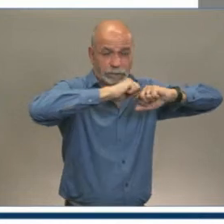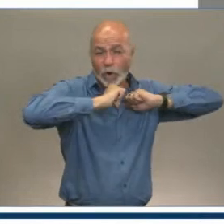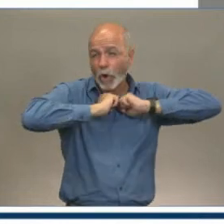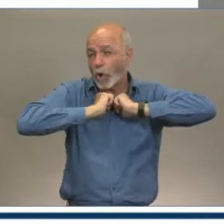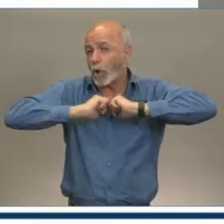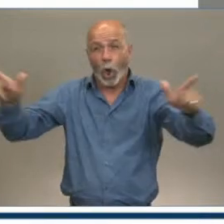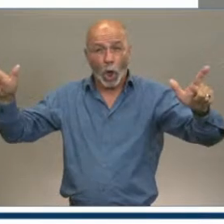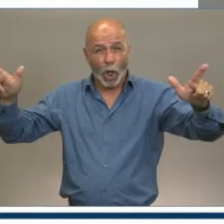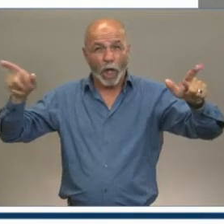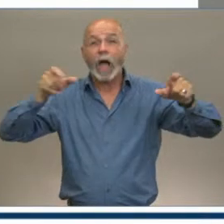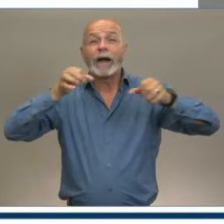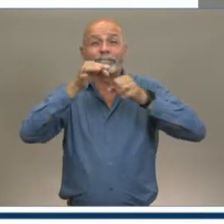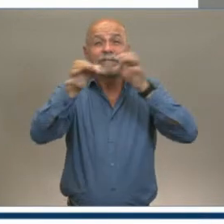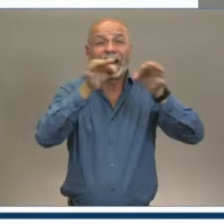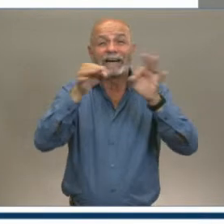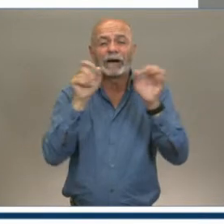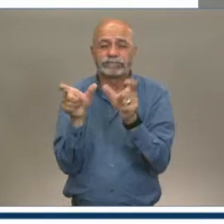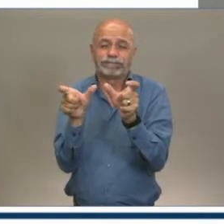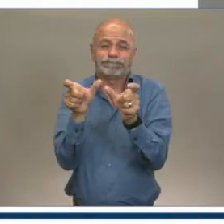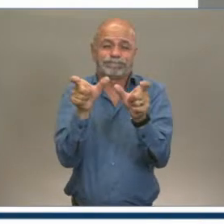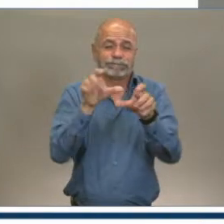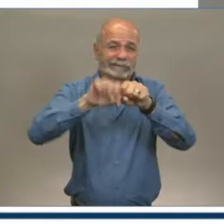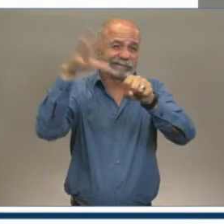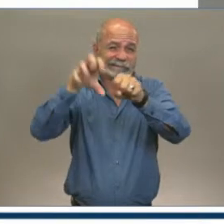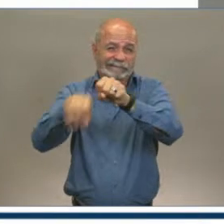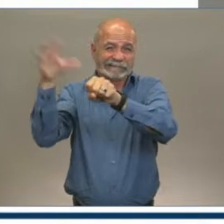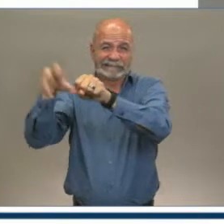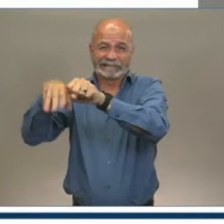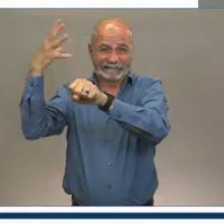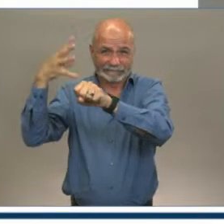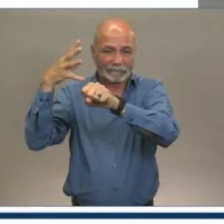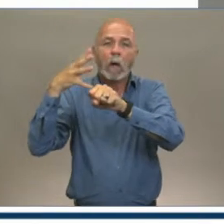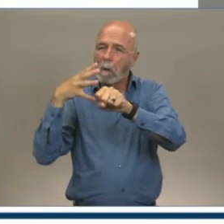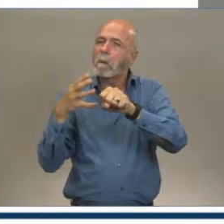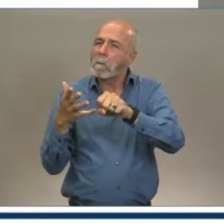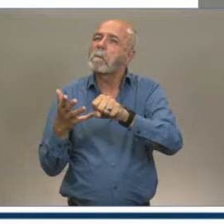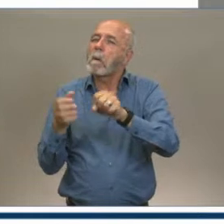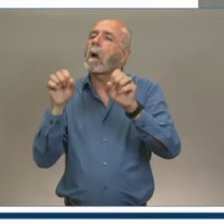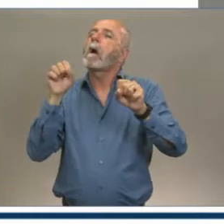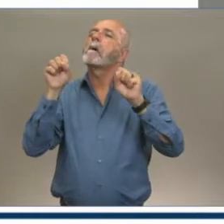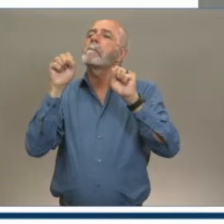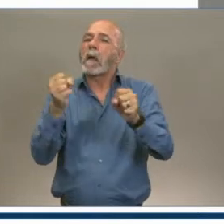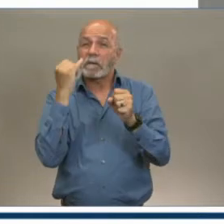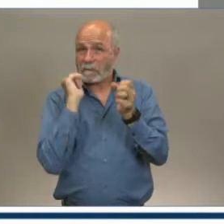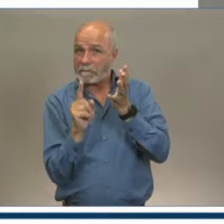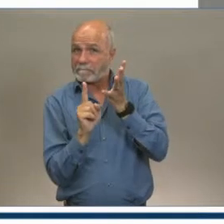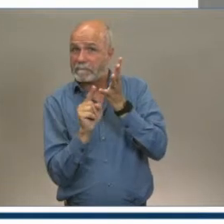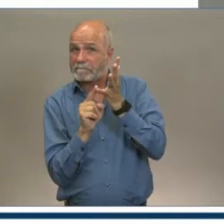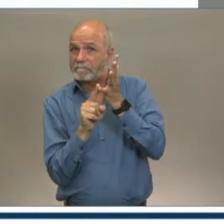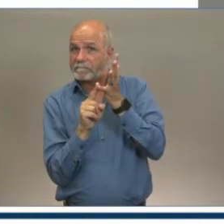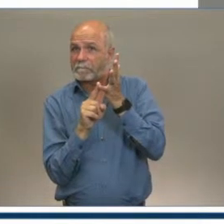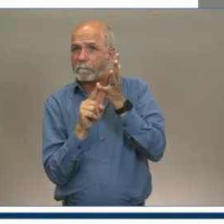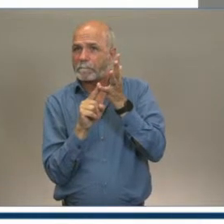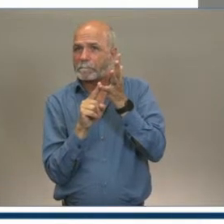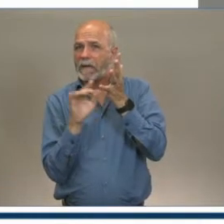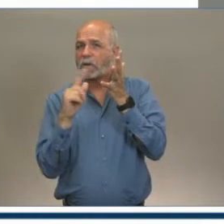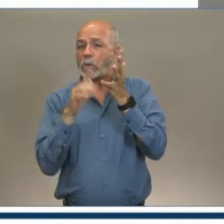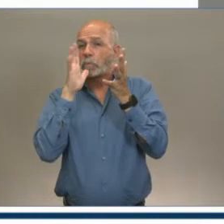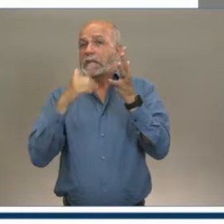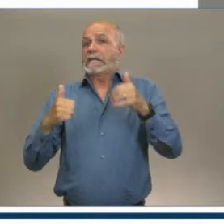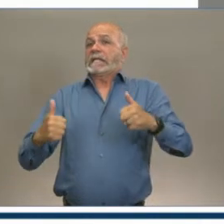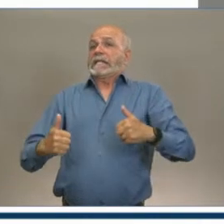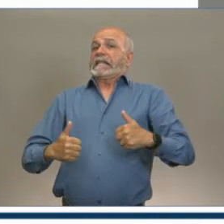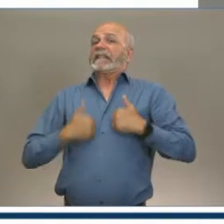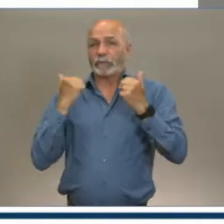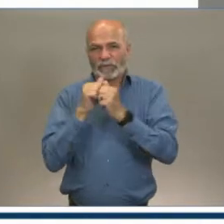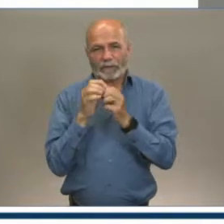variants. This is when we will be living with COVID-19. Each phase along